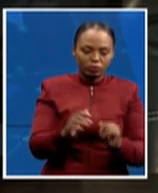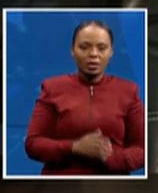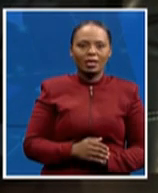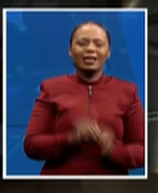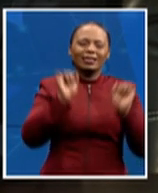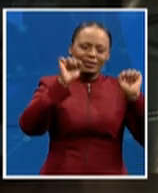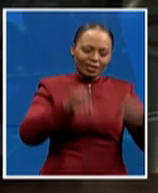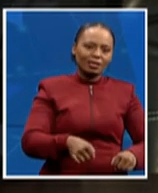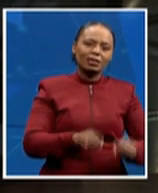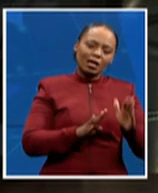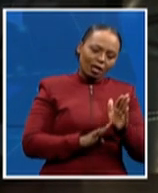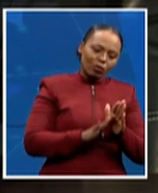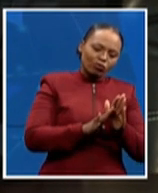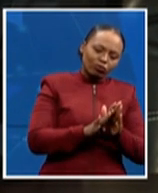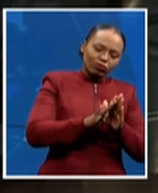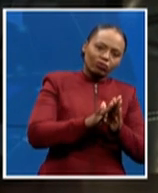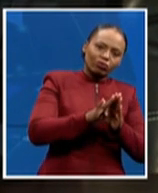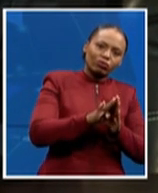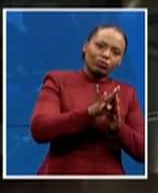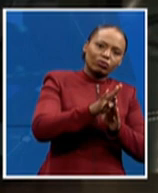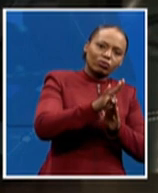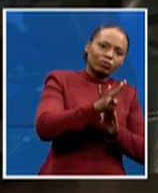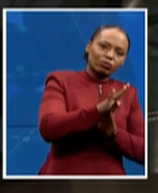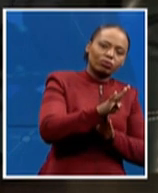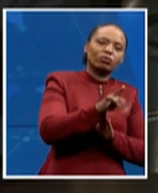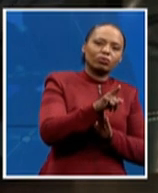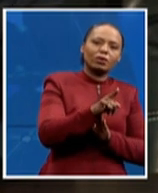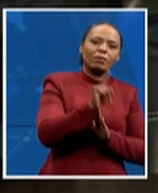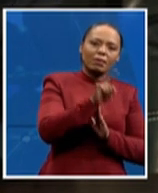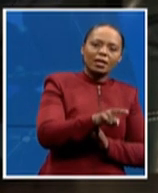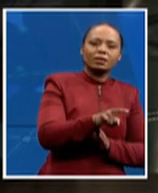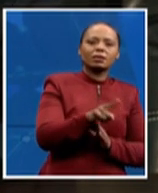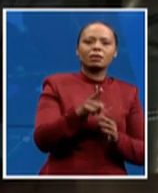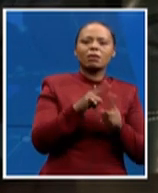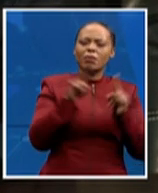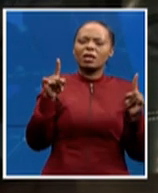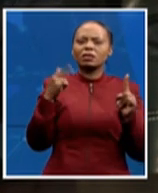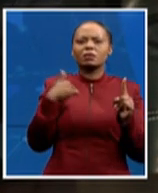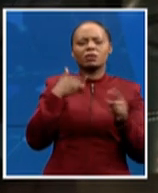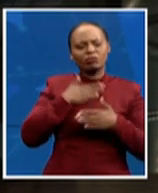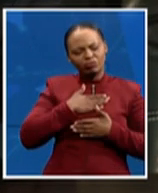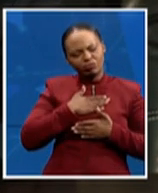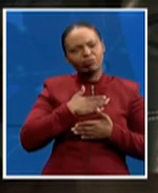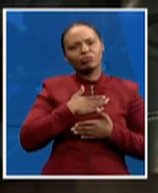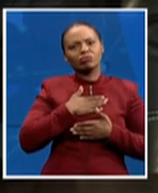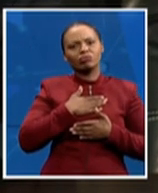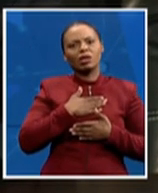that we are quite pleased with how the rate of vaccination has been proceeding in the